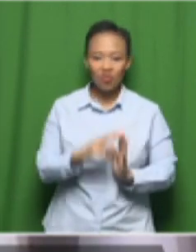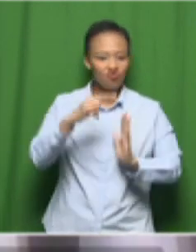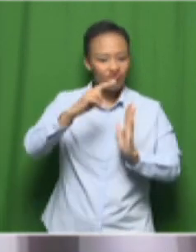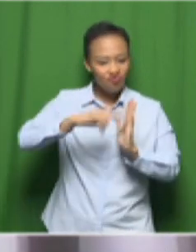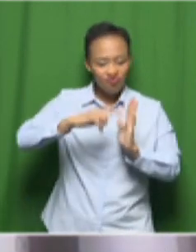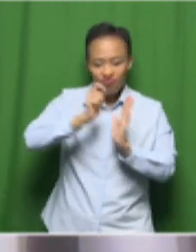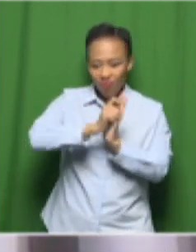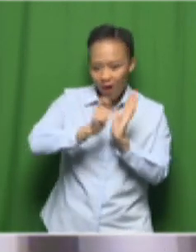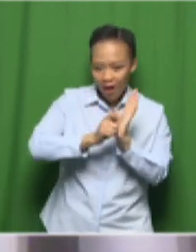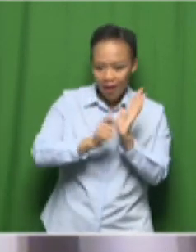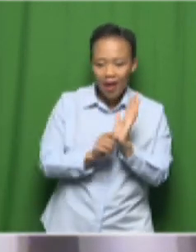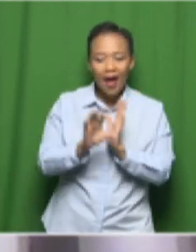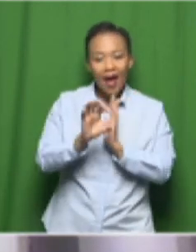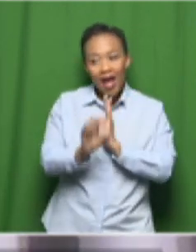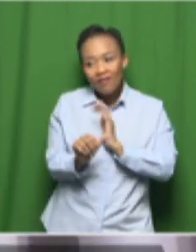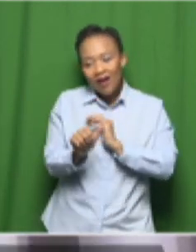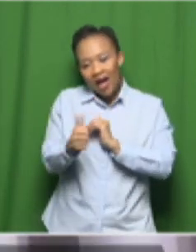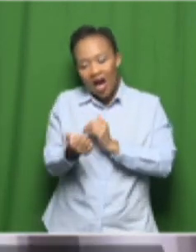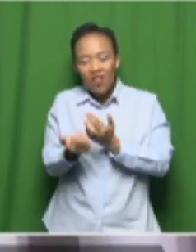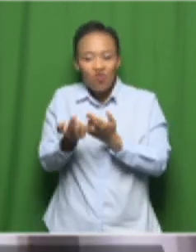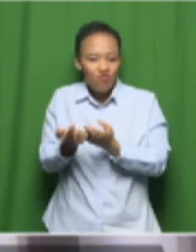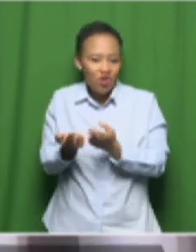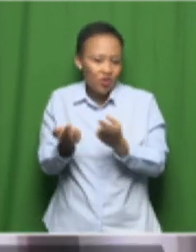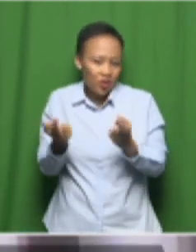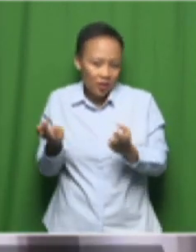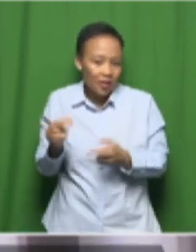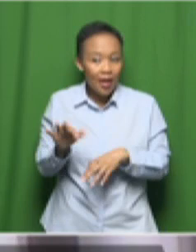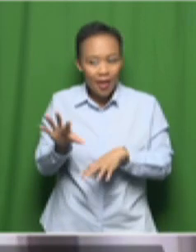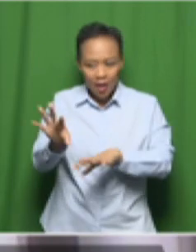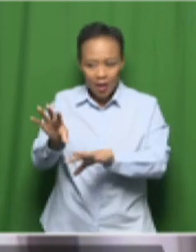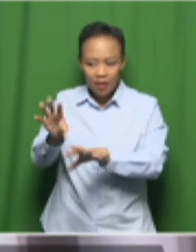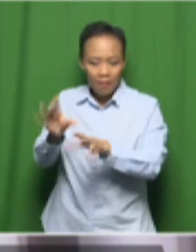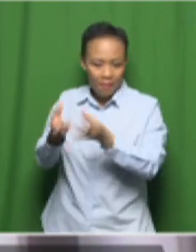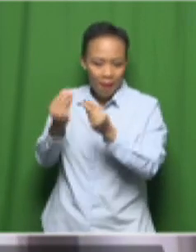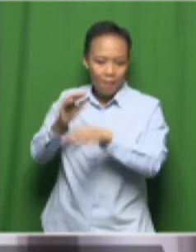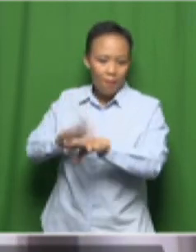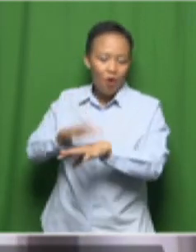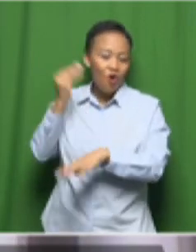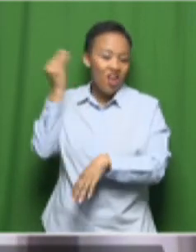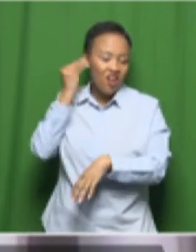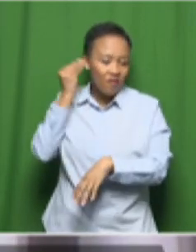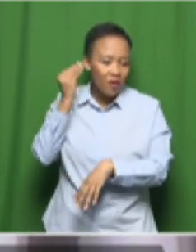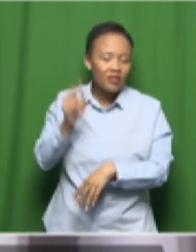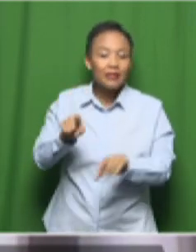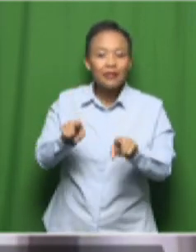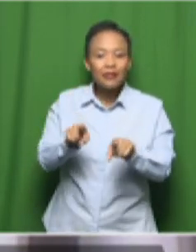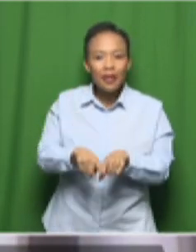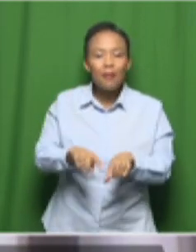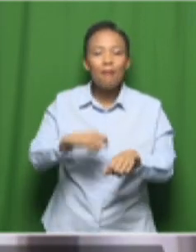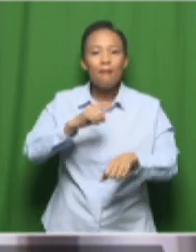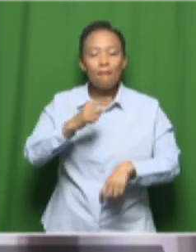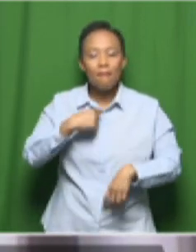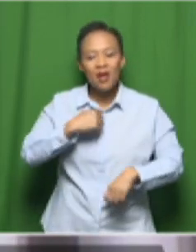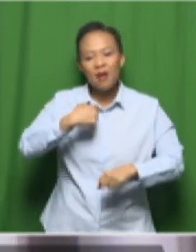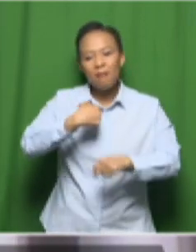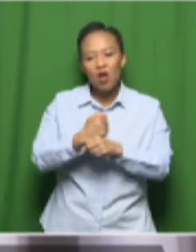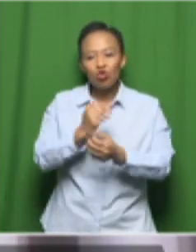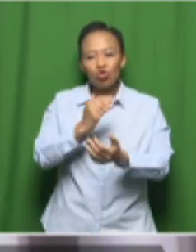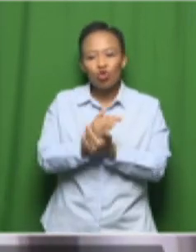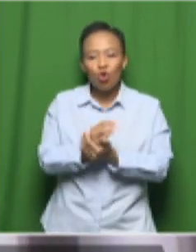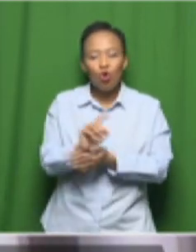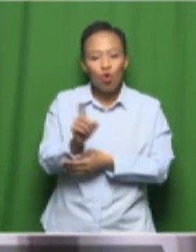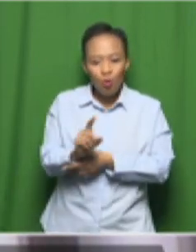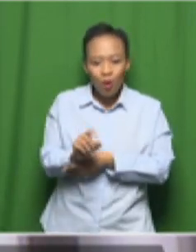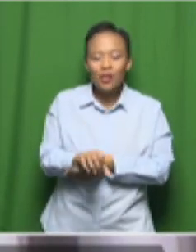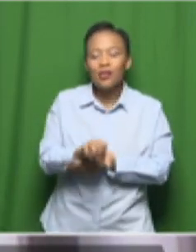draw on. And then, of course, it was getting hold of the detective to make sure I understood the SABC side